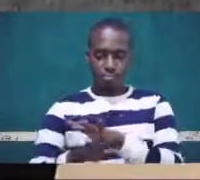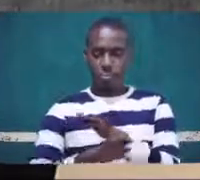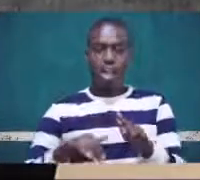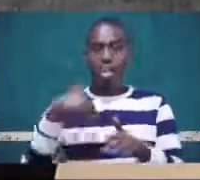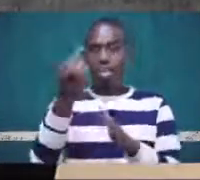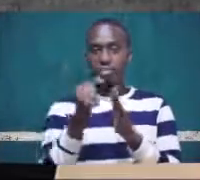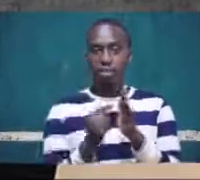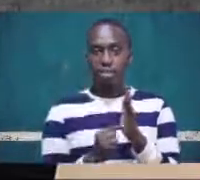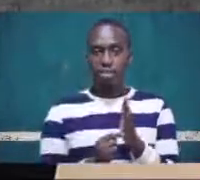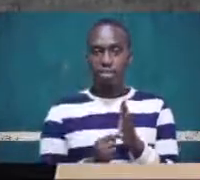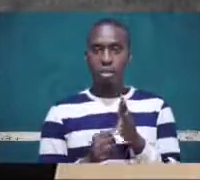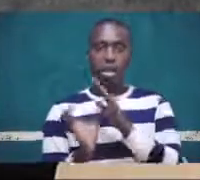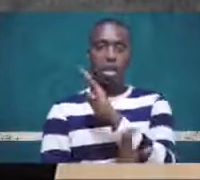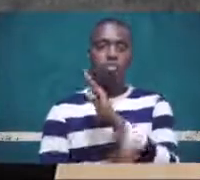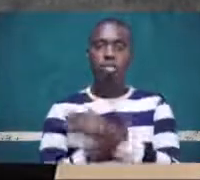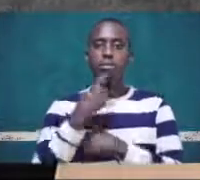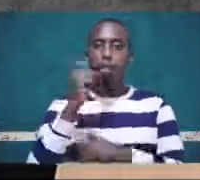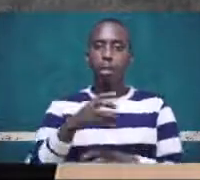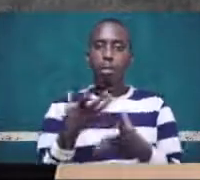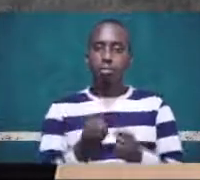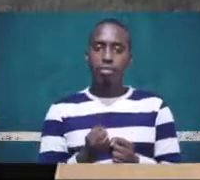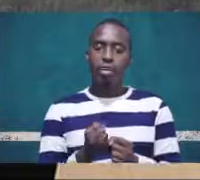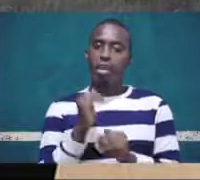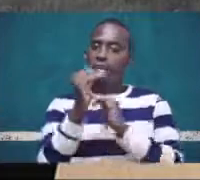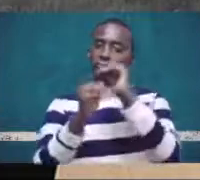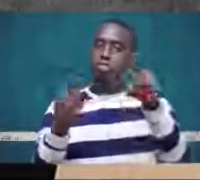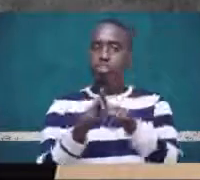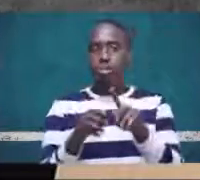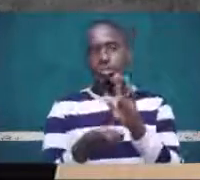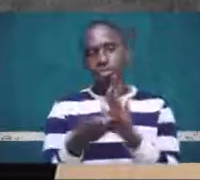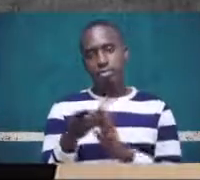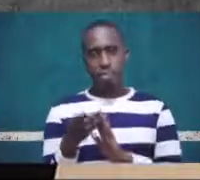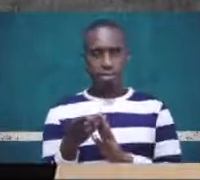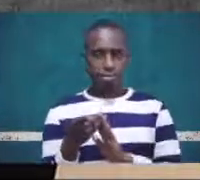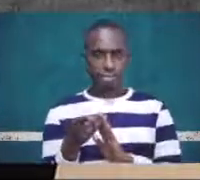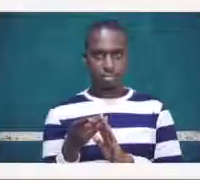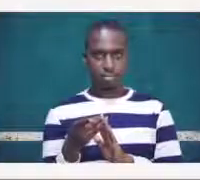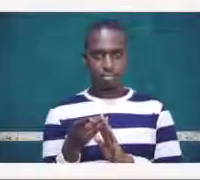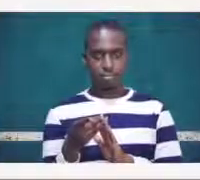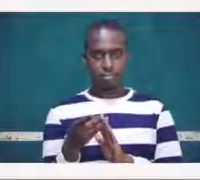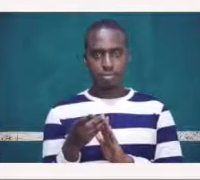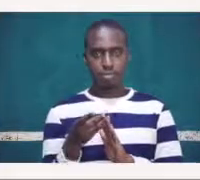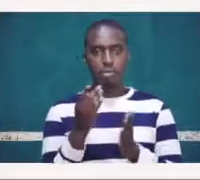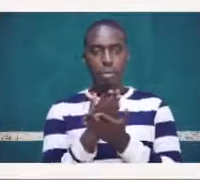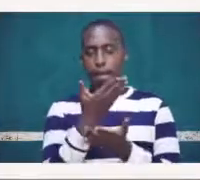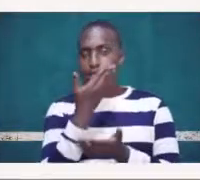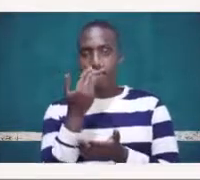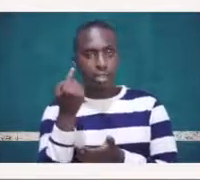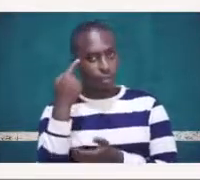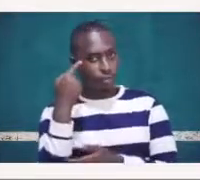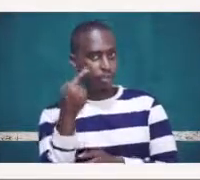condition, countries must be at almost the same level of development. Should be almost at the same level of development. It is better